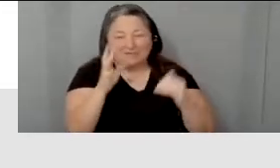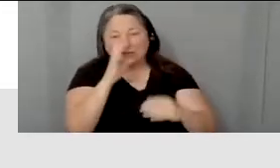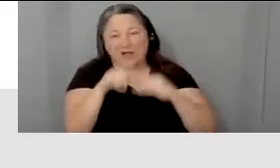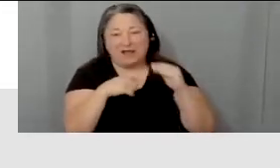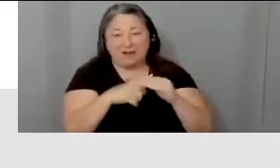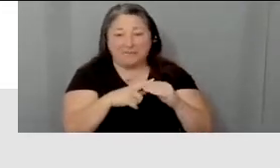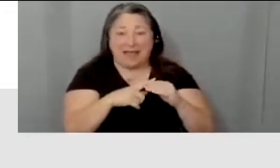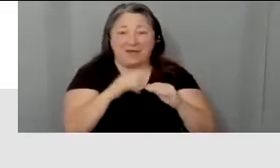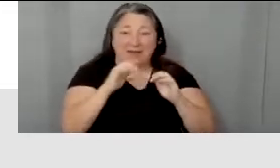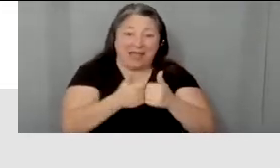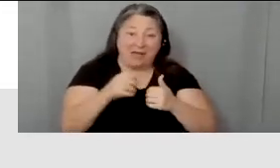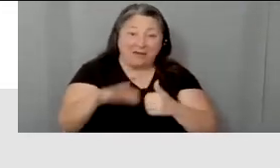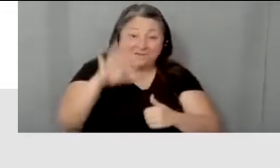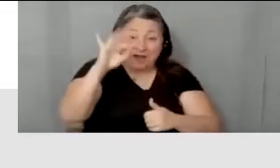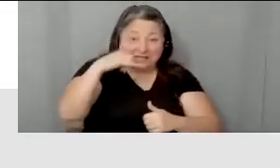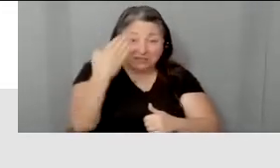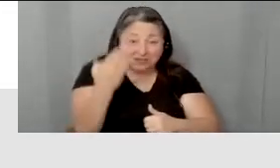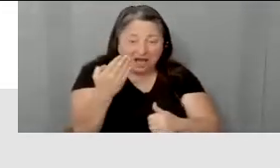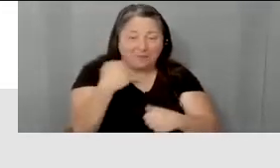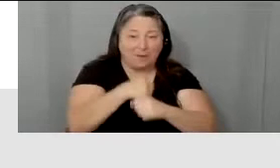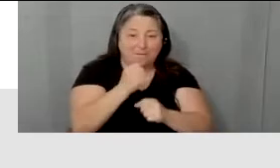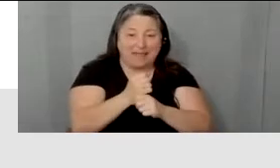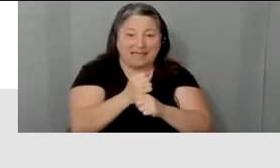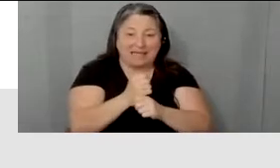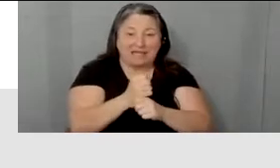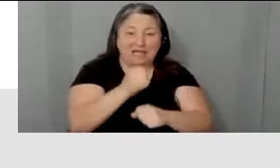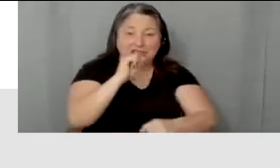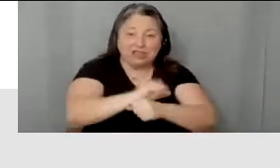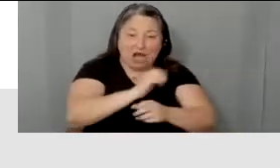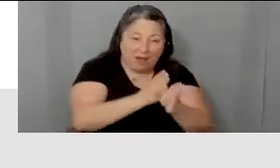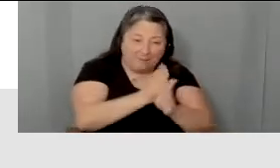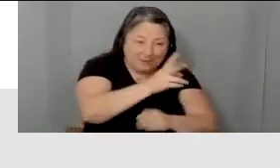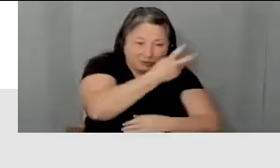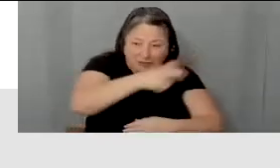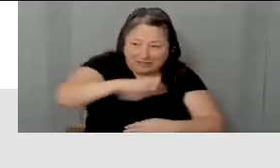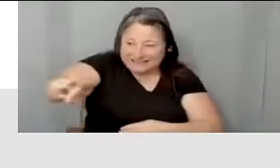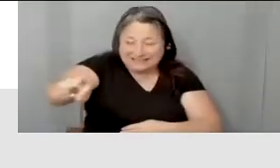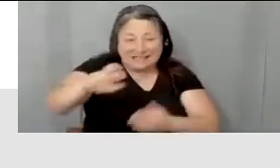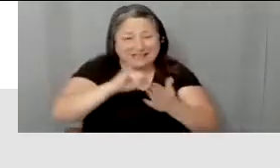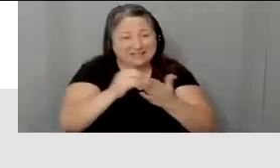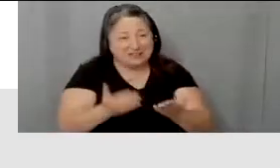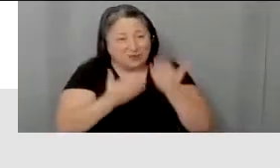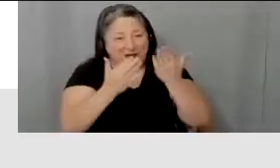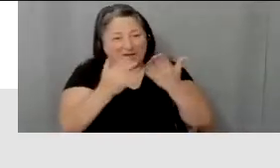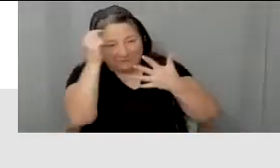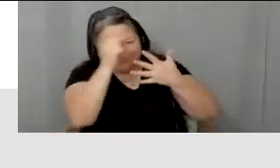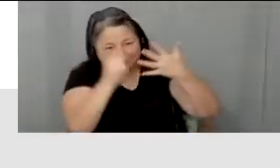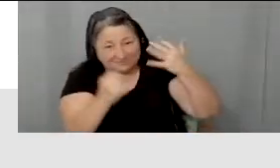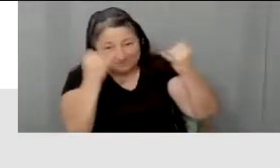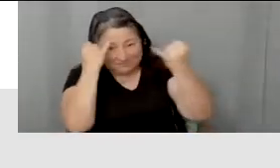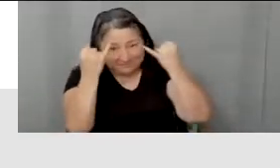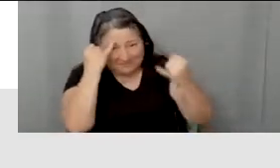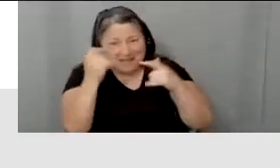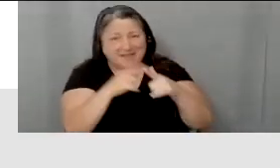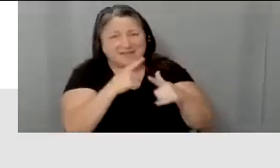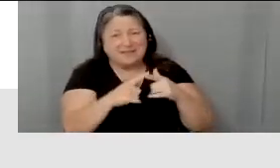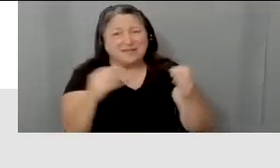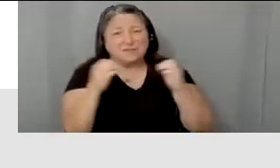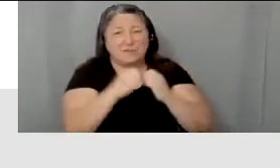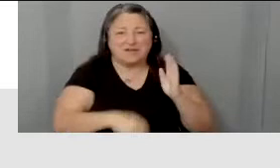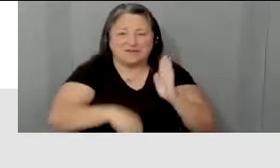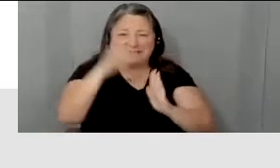finding a job or making a career transition. And this is more just to offer some of the pieces. And then there is more of a deeper dive that would